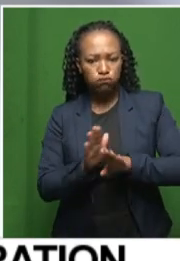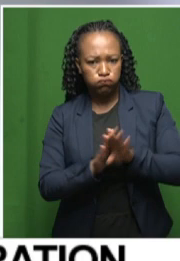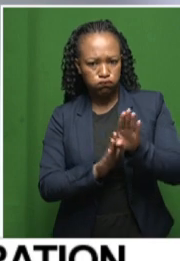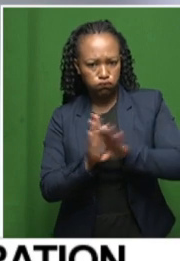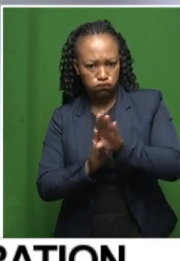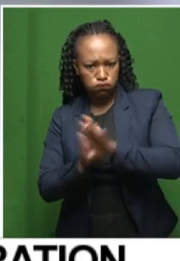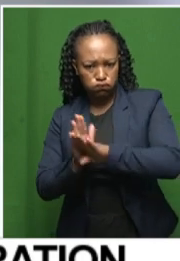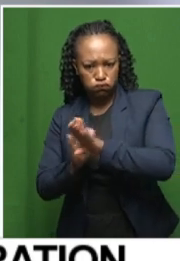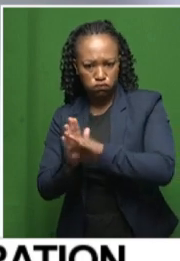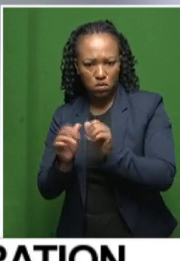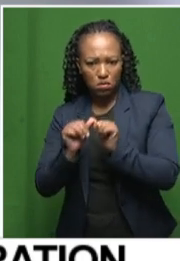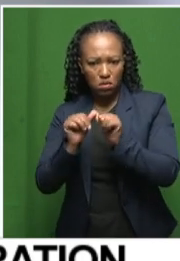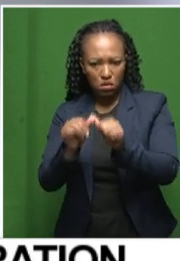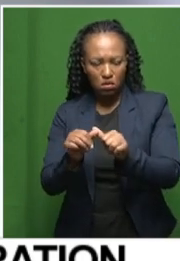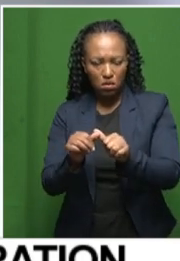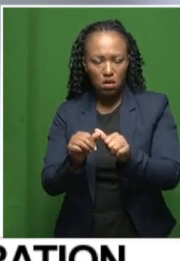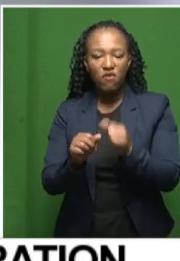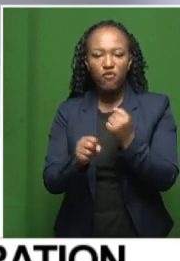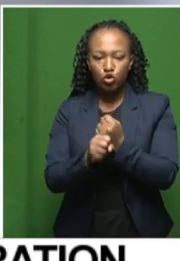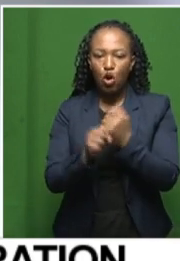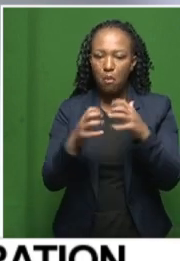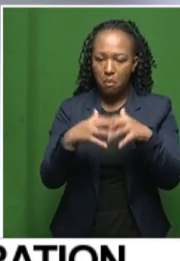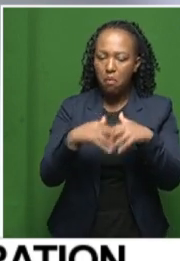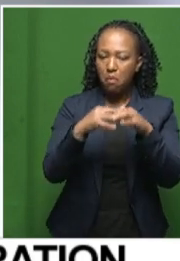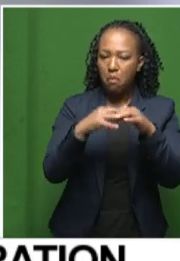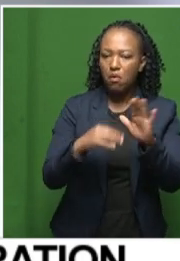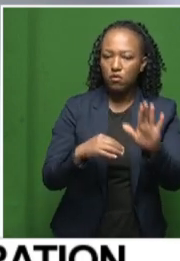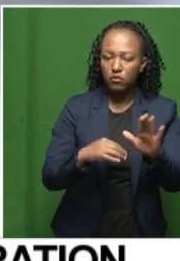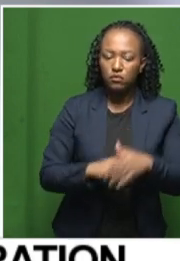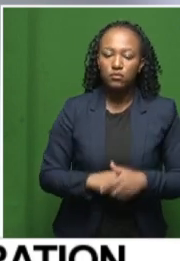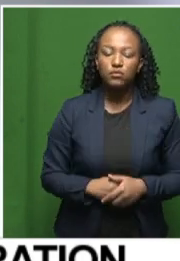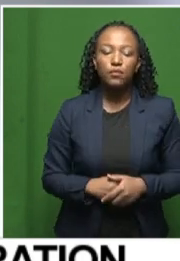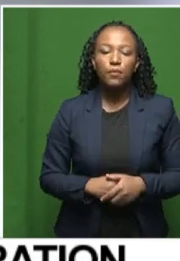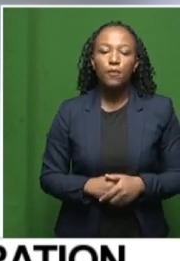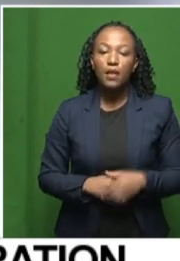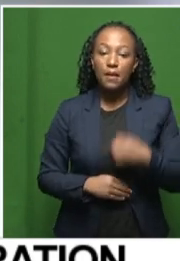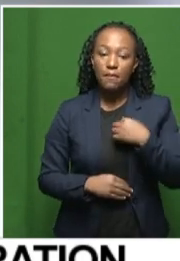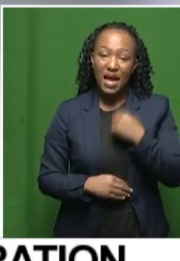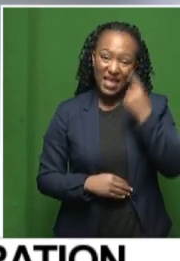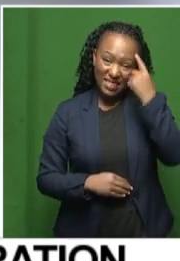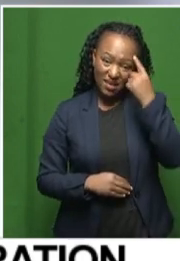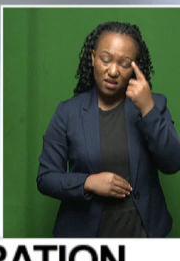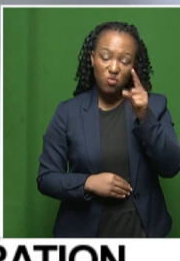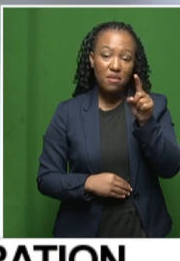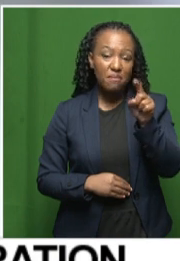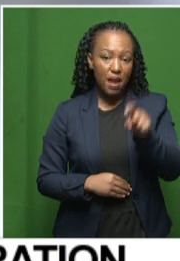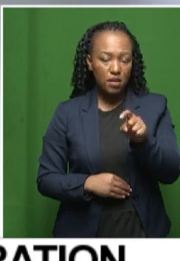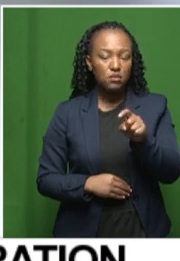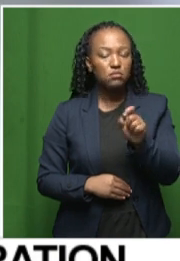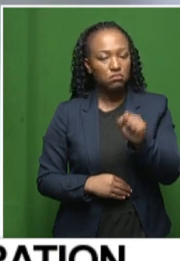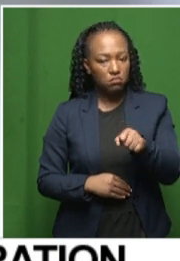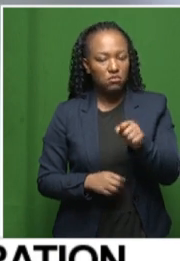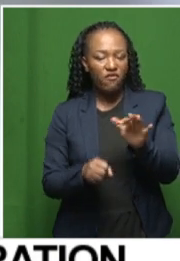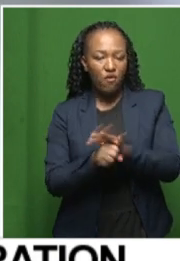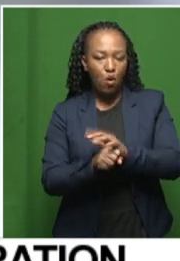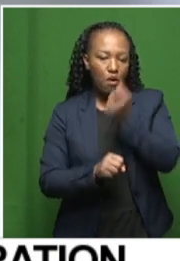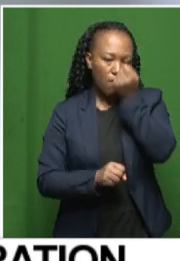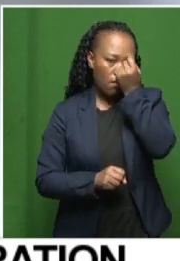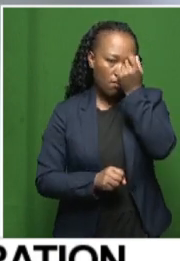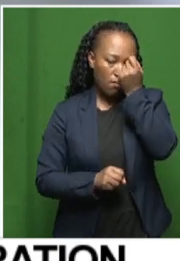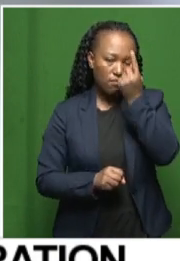continue to, create jobs. I do think that there needs to be an understanding that there will be a phase